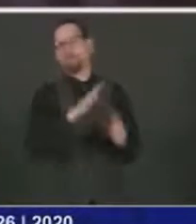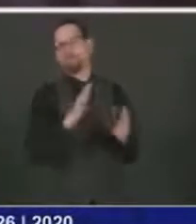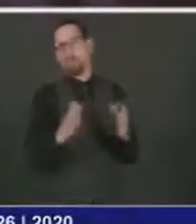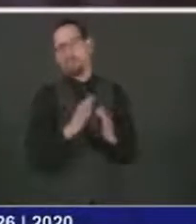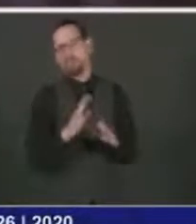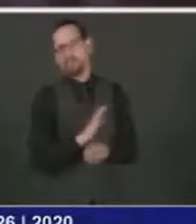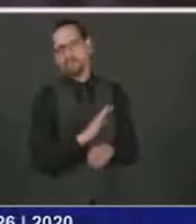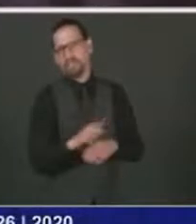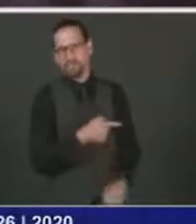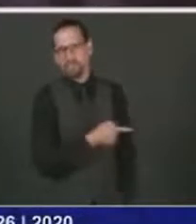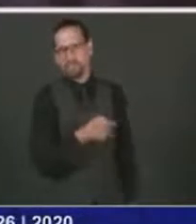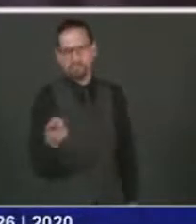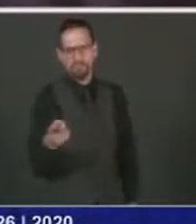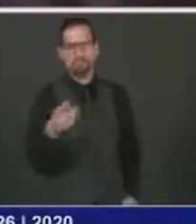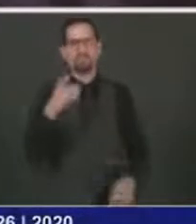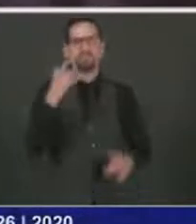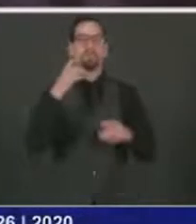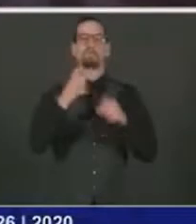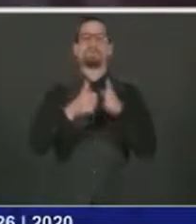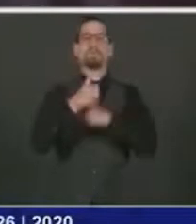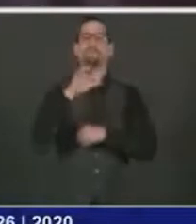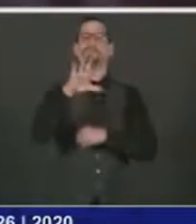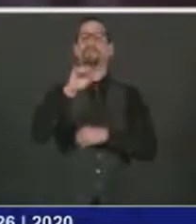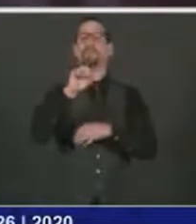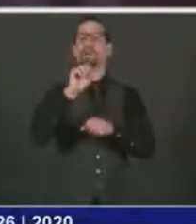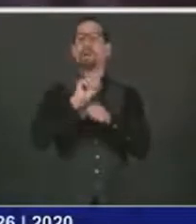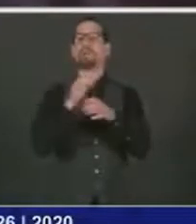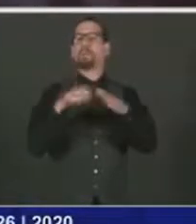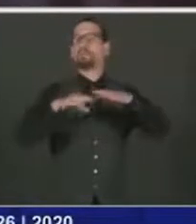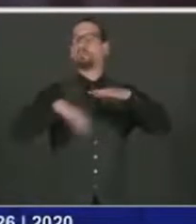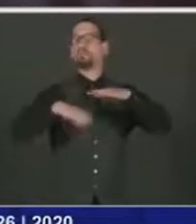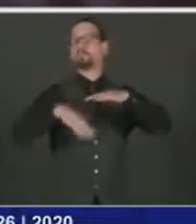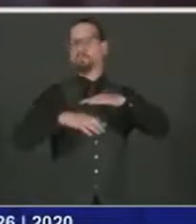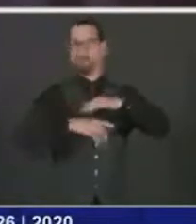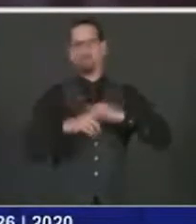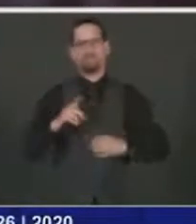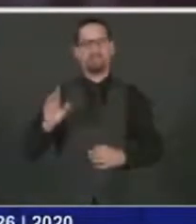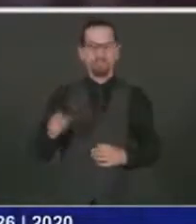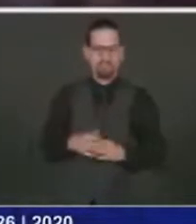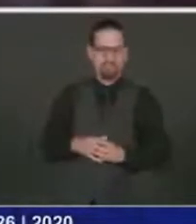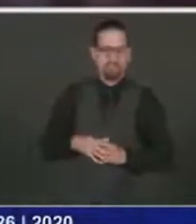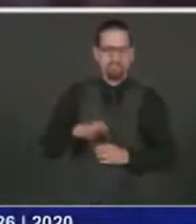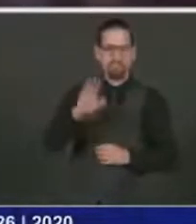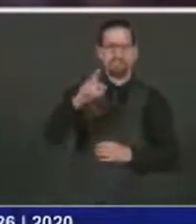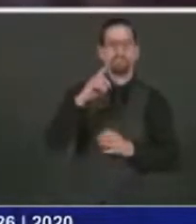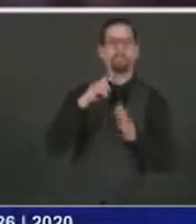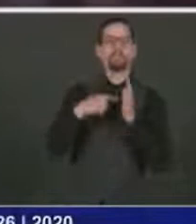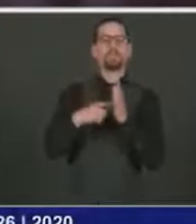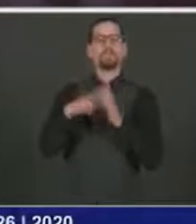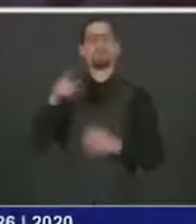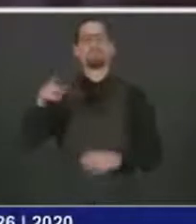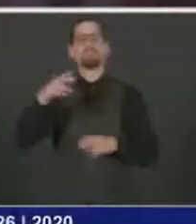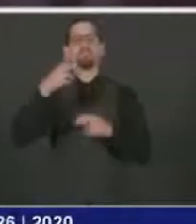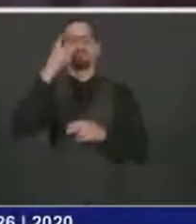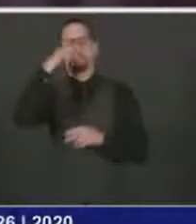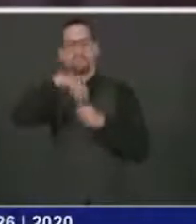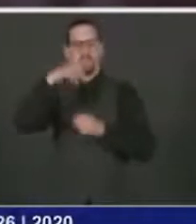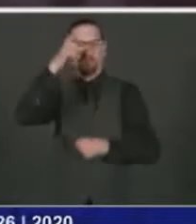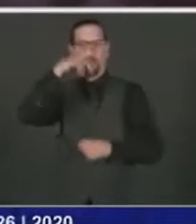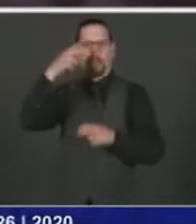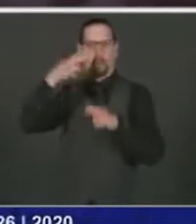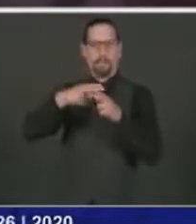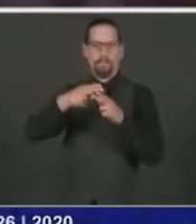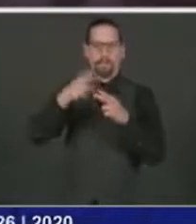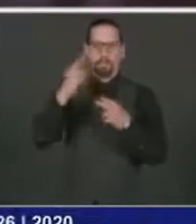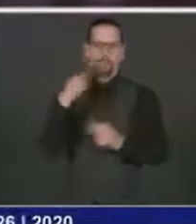50 or fewer employees. So I visited White Dog Distilling in Pawtucket. They have a handful of employees. It's a